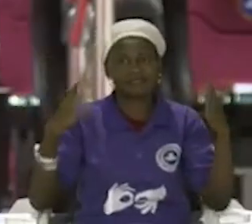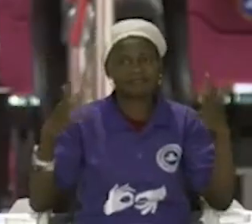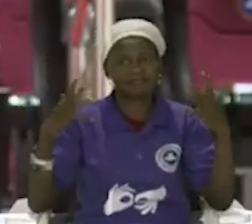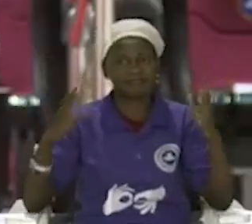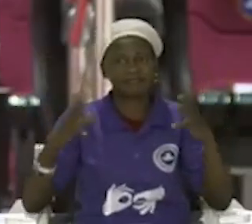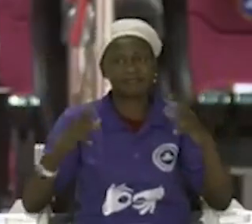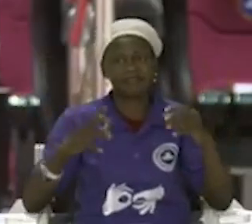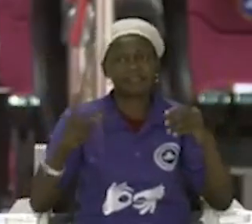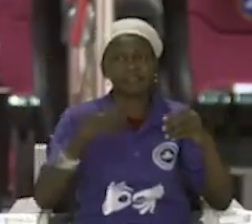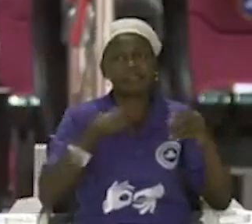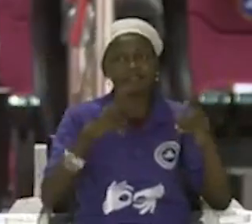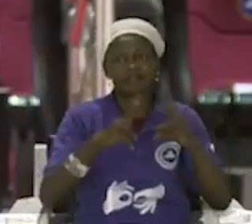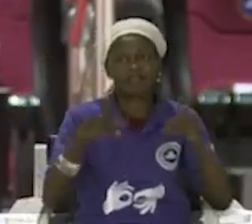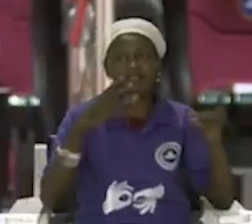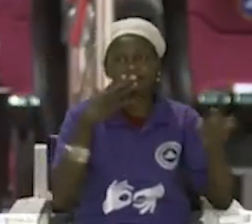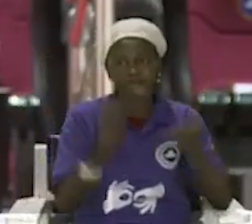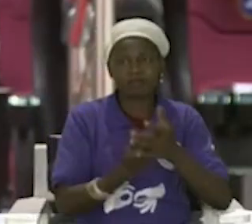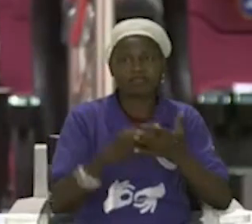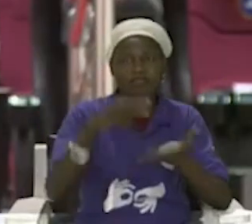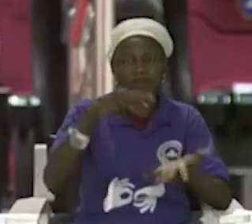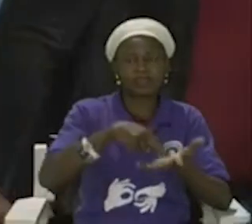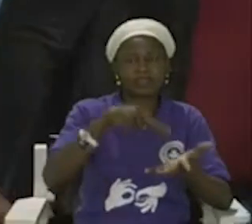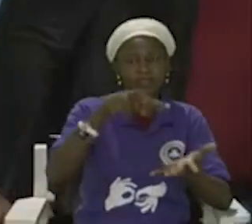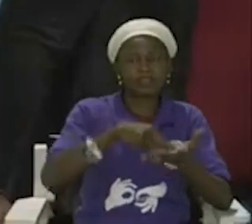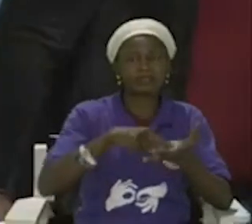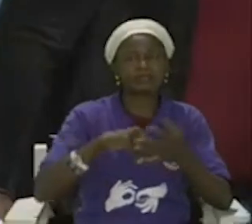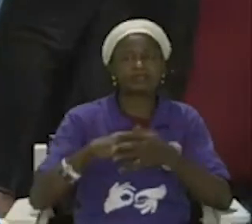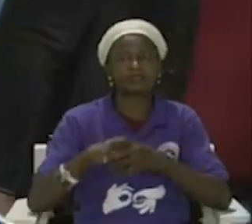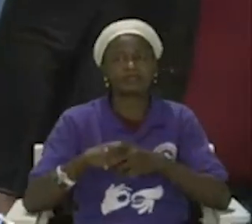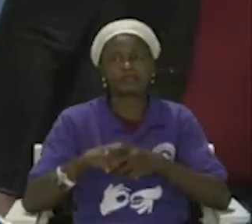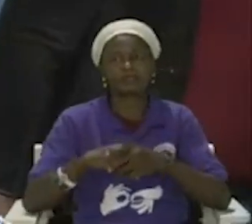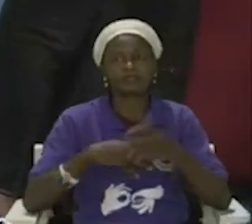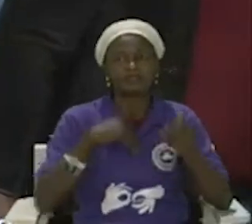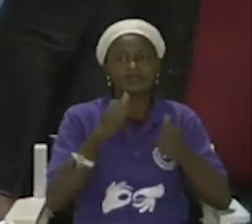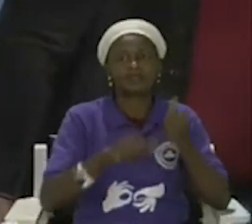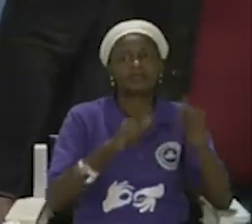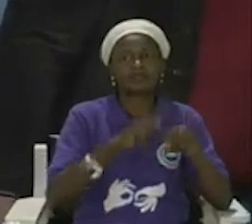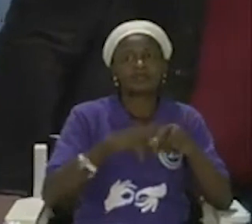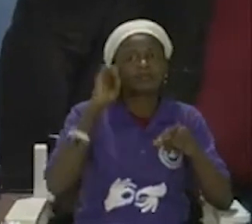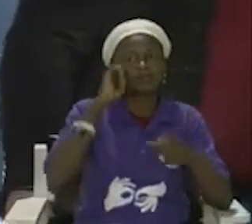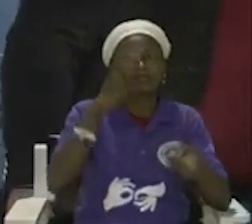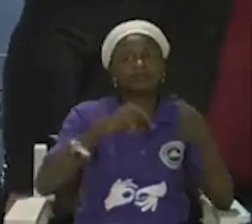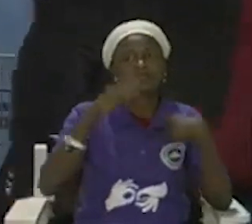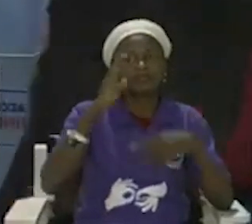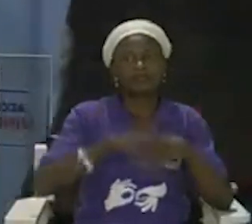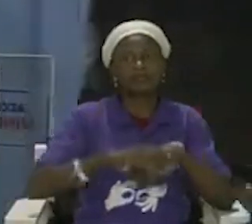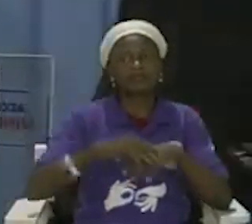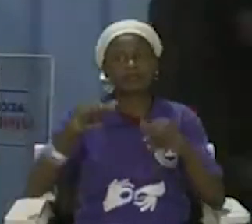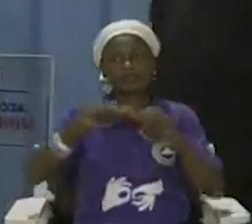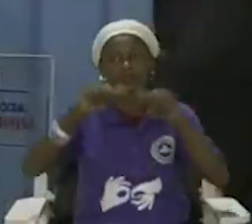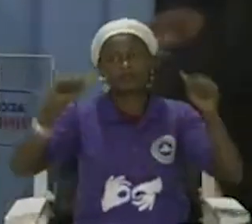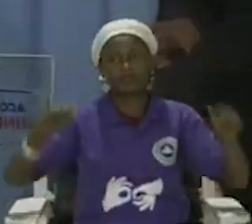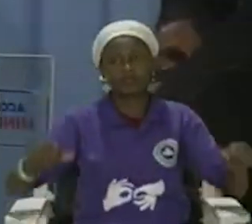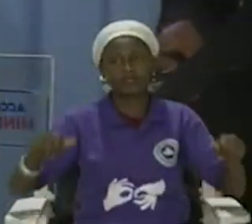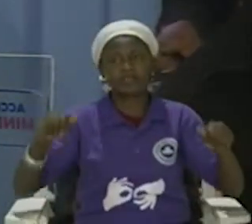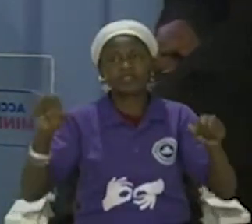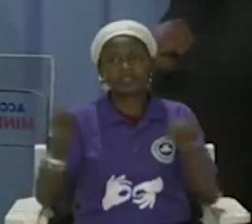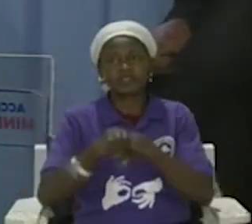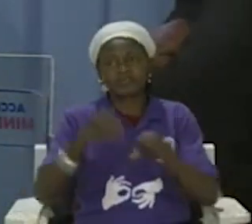You have a very good representative, and each time he comes on stage, even